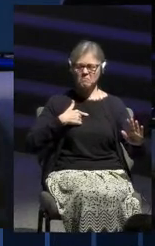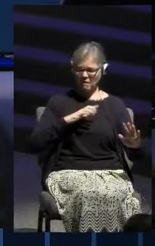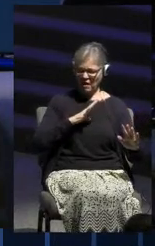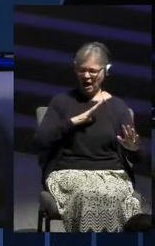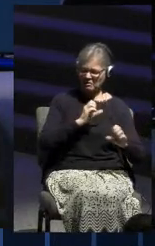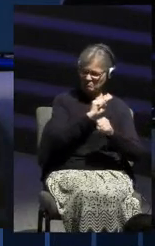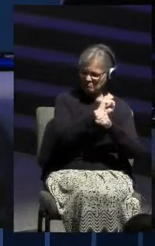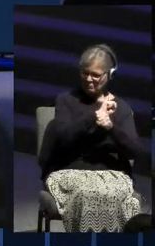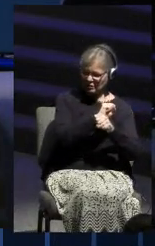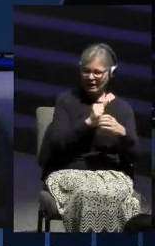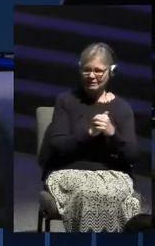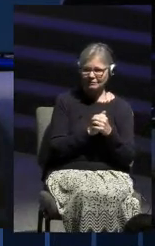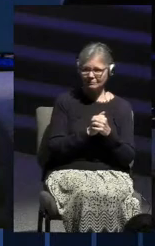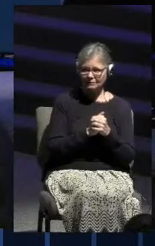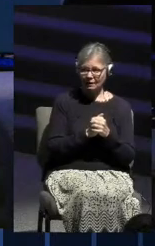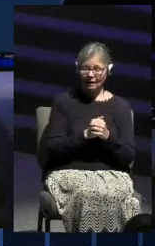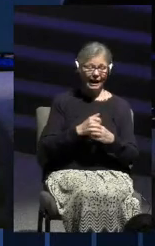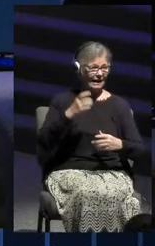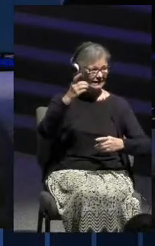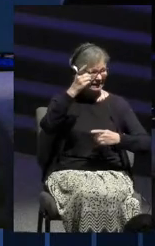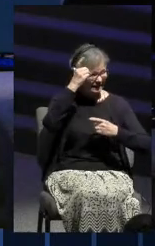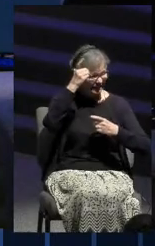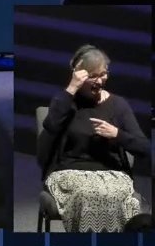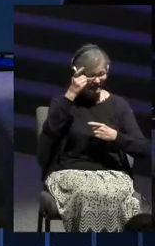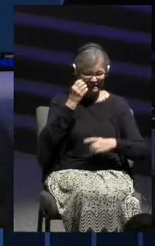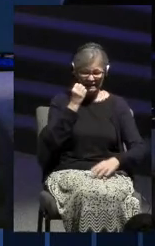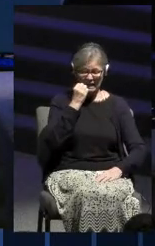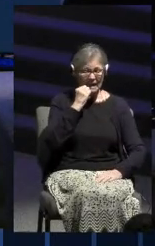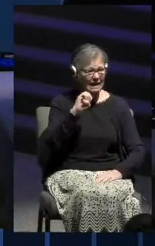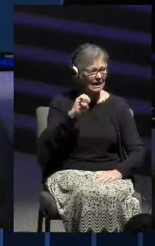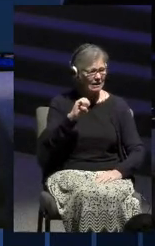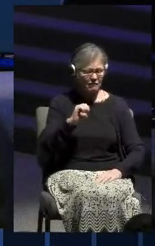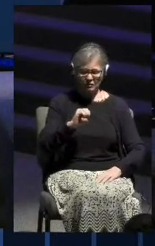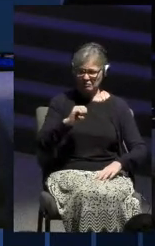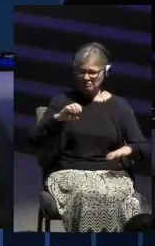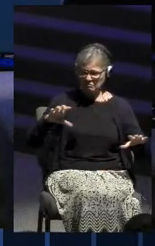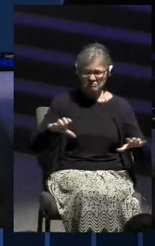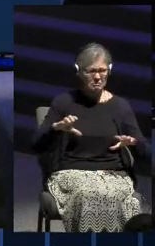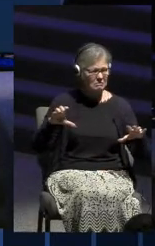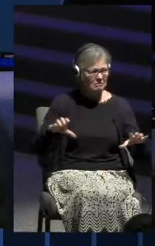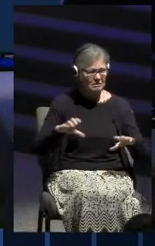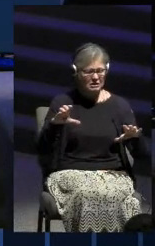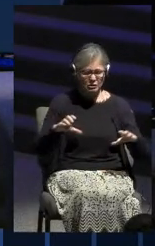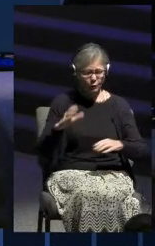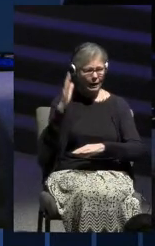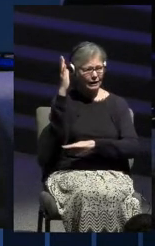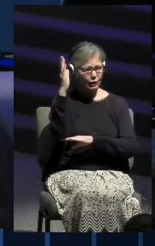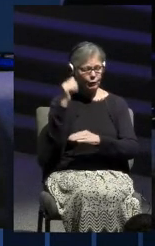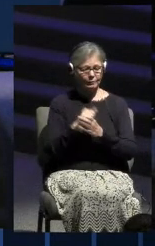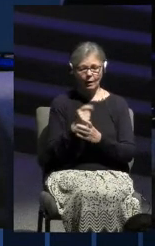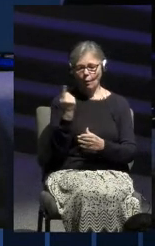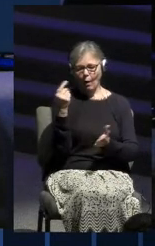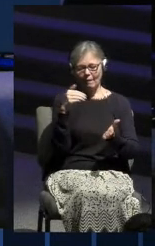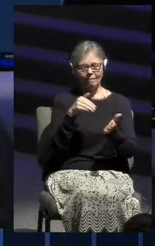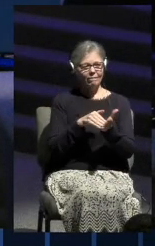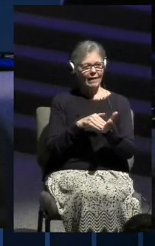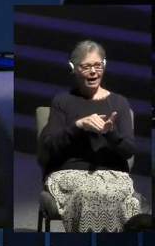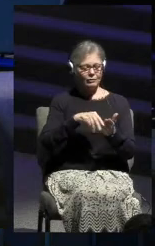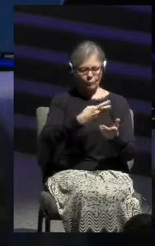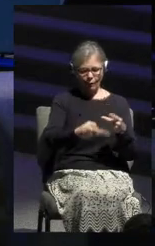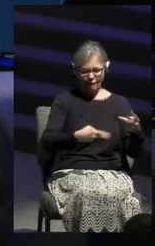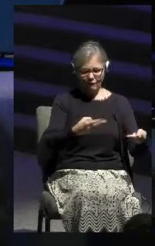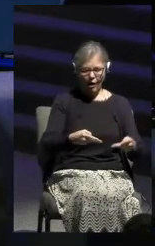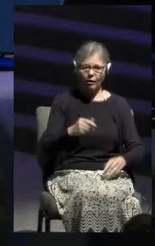the pestilence that walketh in darkness, nor for the destruction that wasteth at noonday. 1,000 shall fall at thy side,